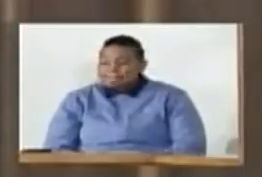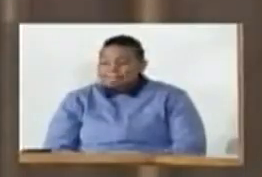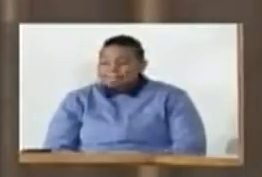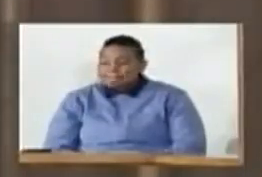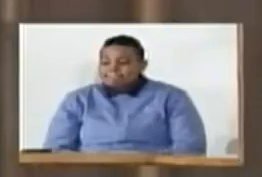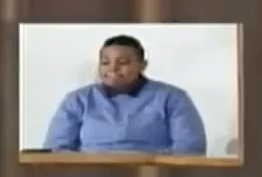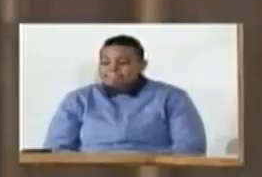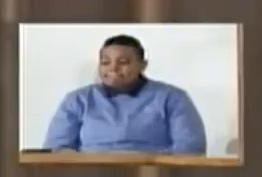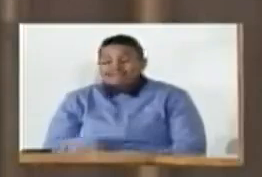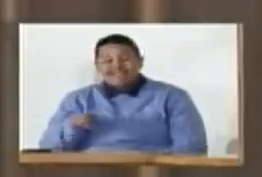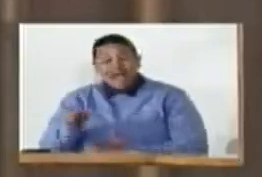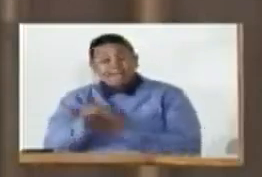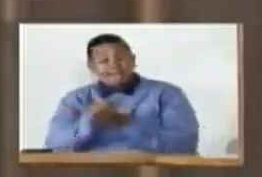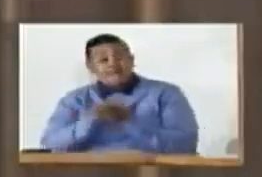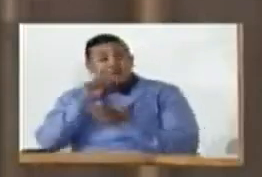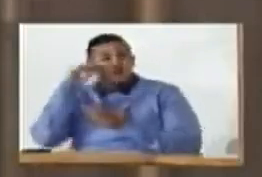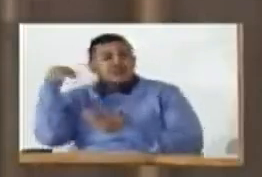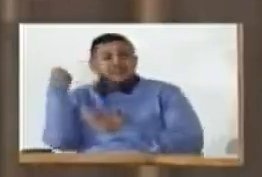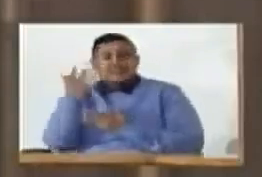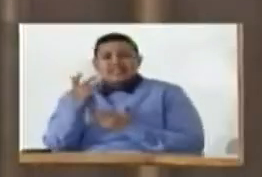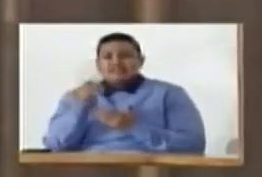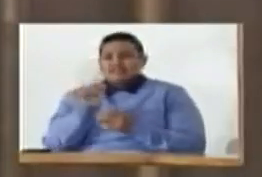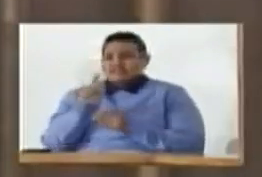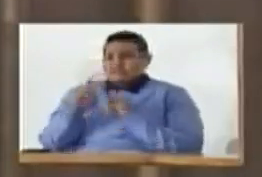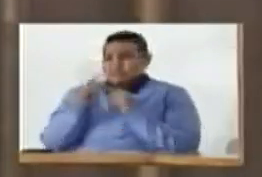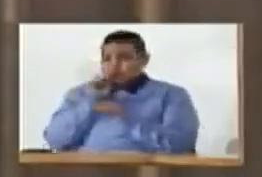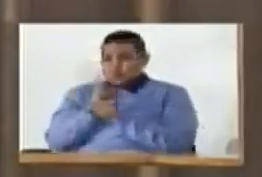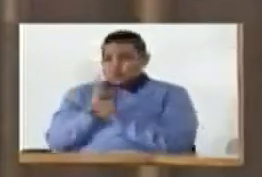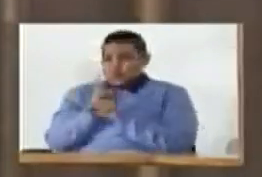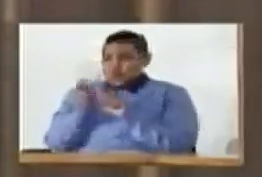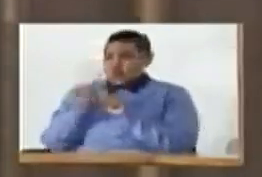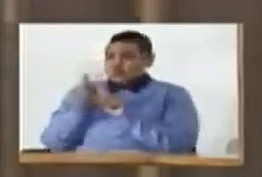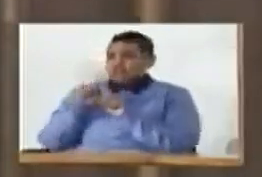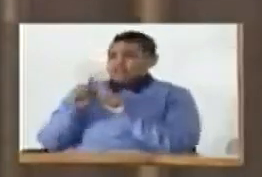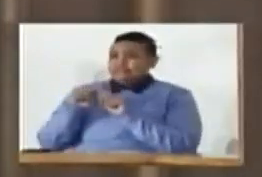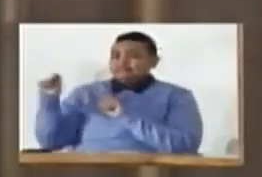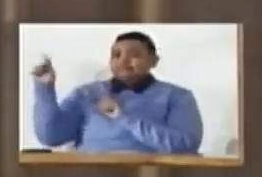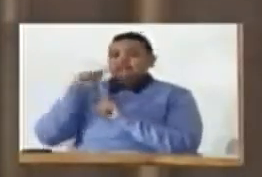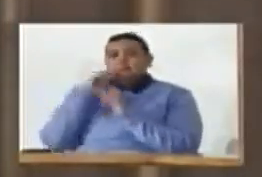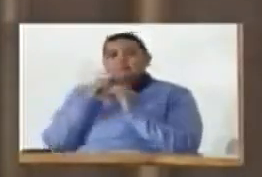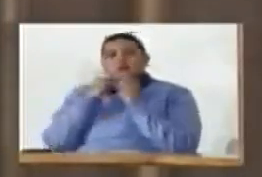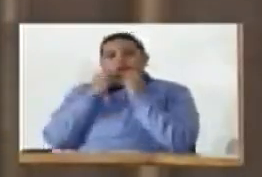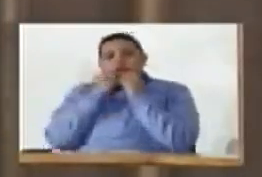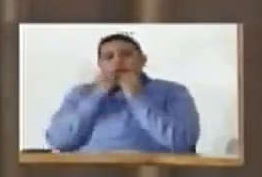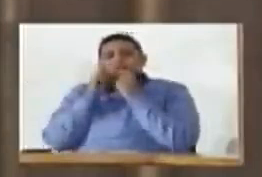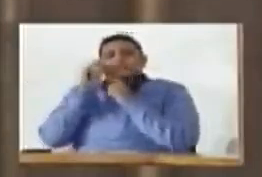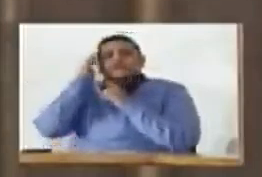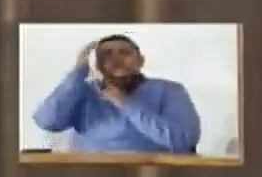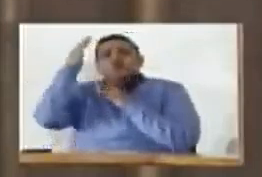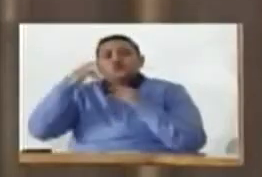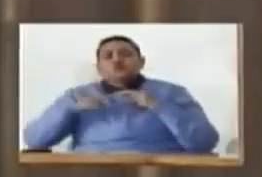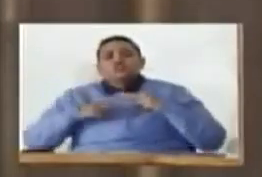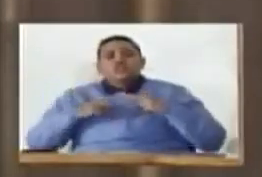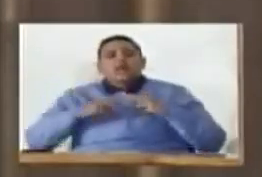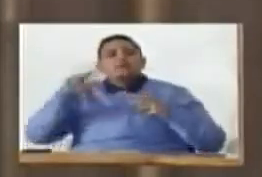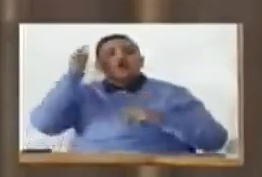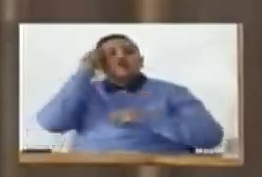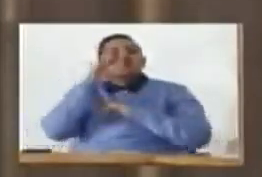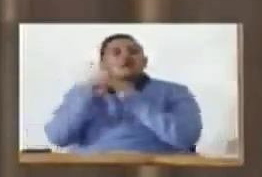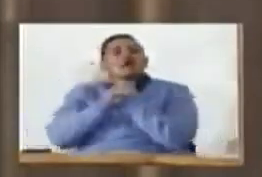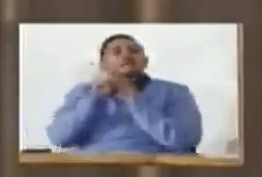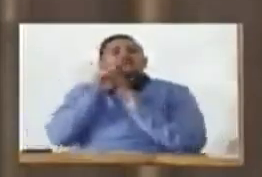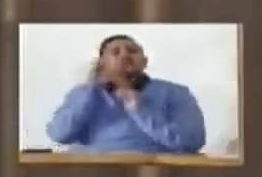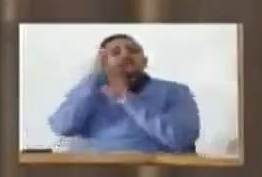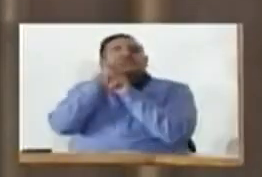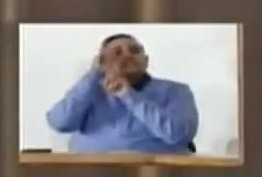This bill will give tourism workers secure welfare during their retirement. The government will also seek